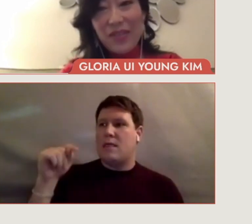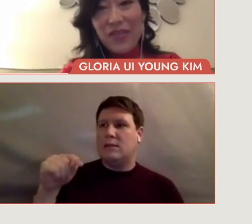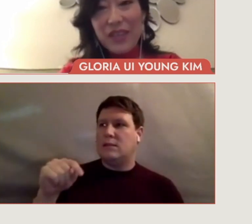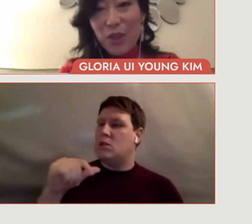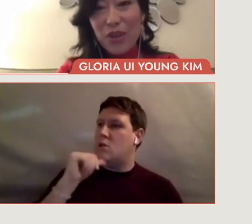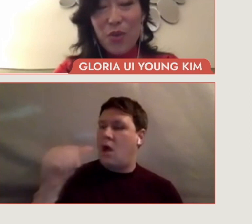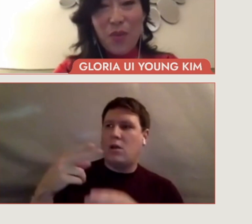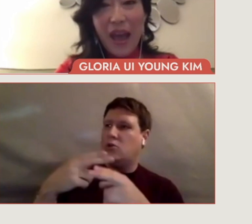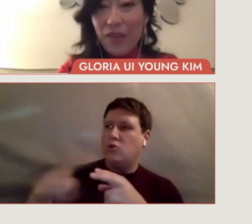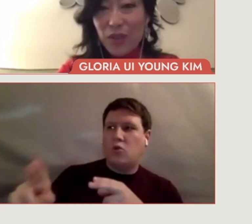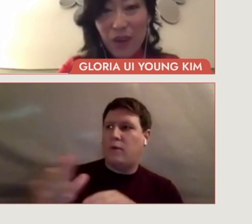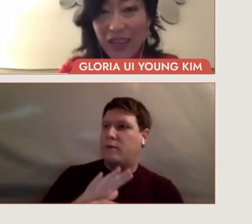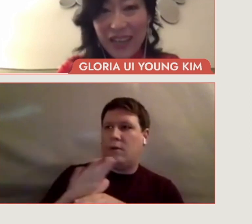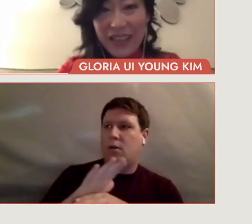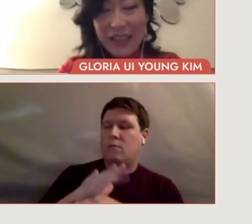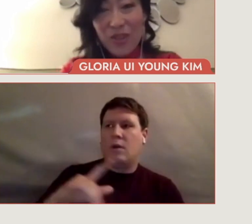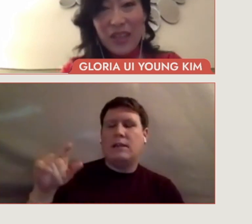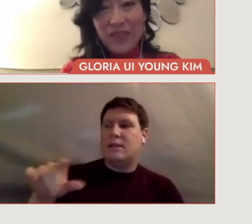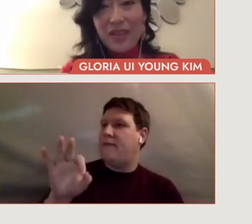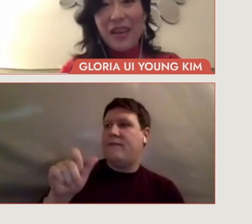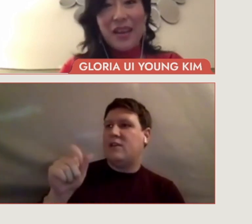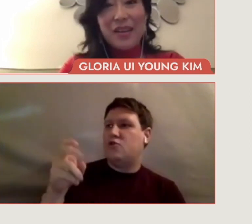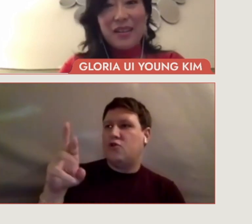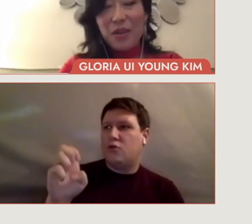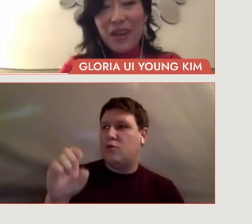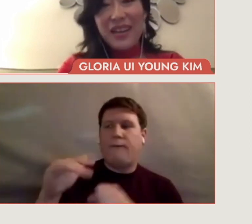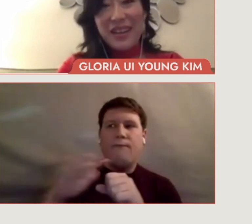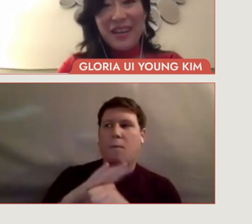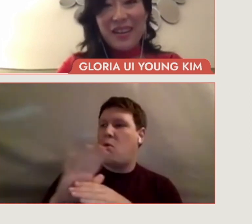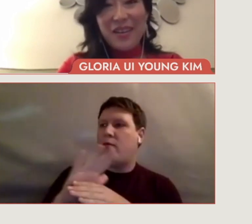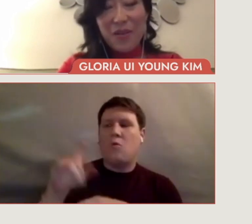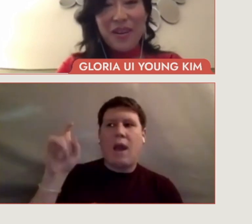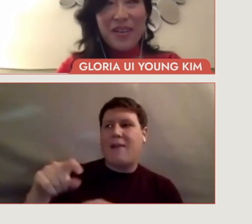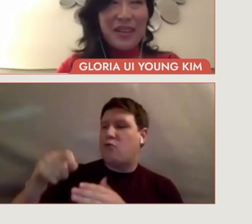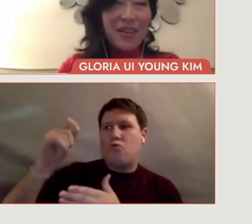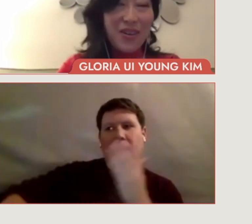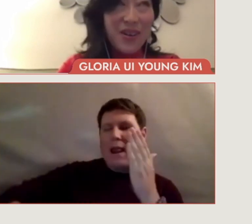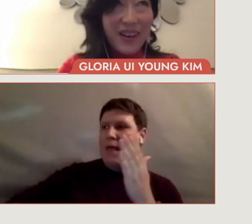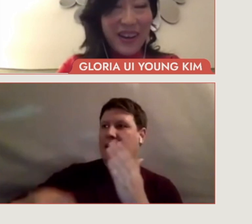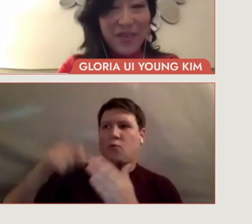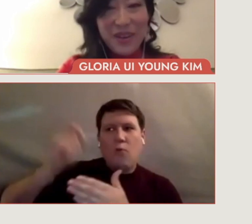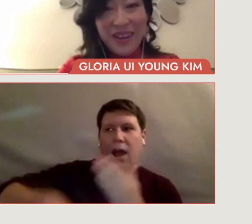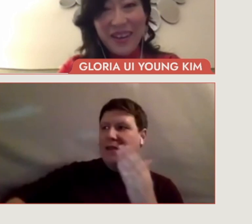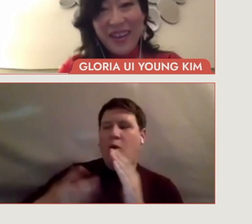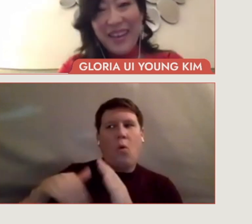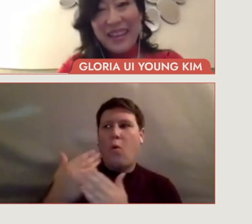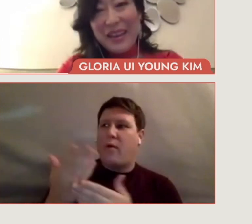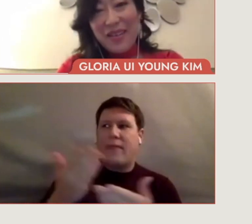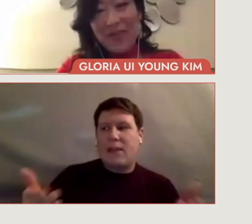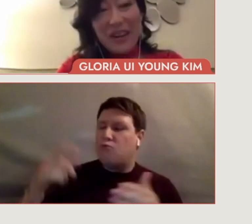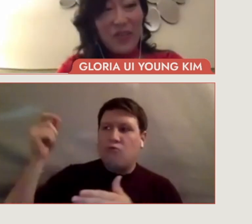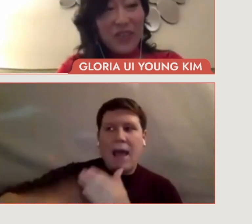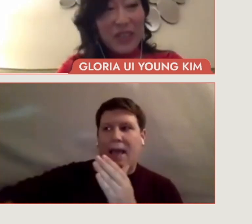is a feature, and you have to write it. Like, you just have to do it, you know? And I was like, oh God, I don't want to